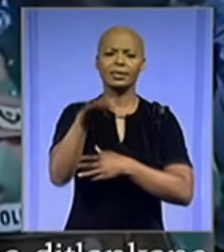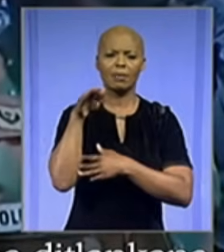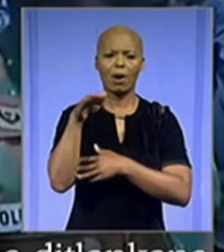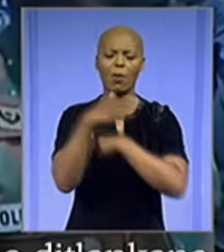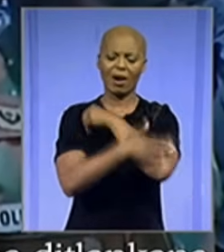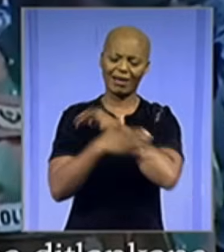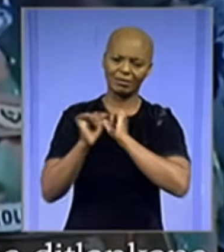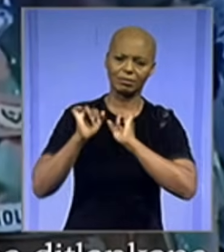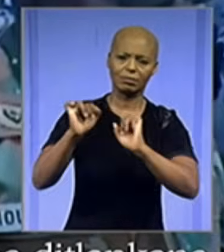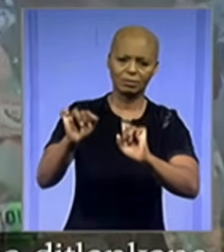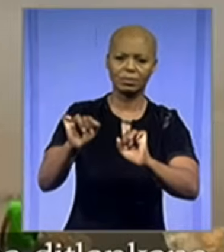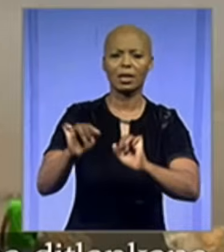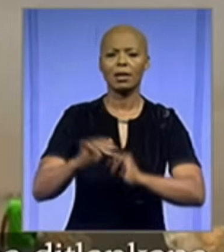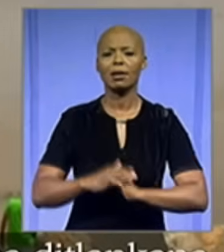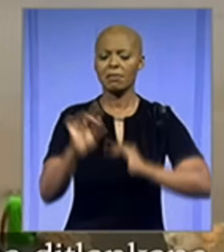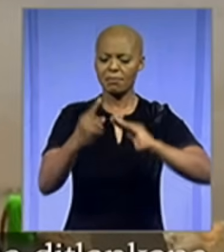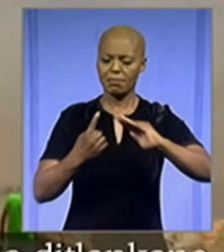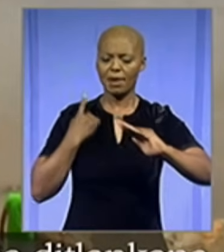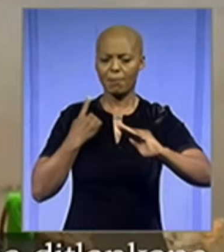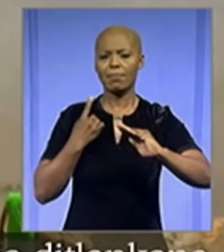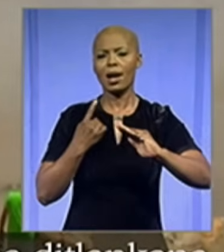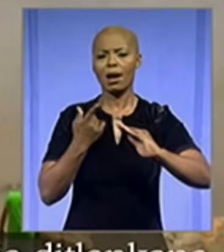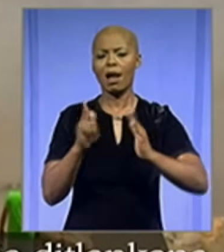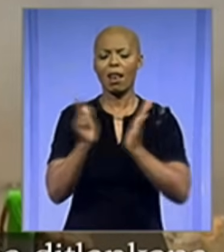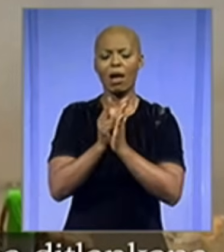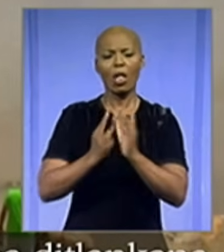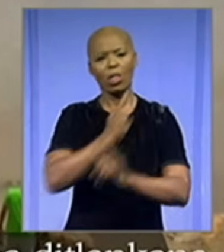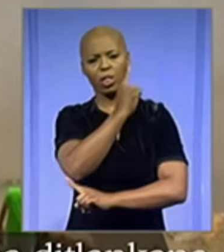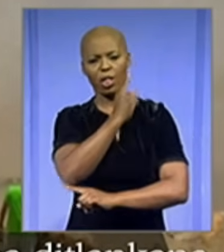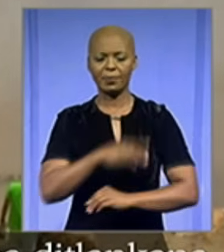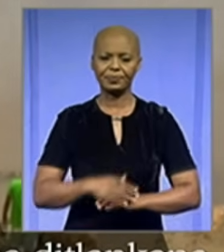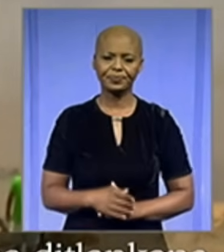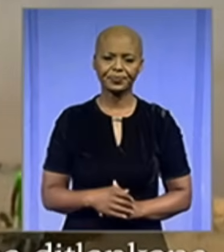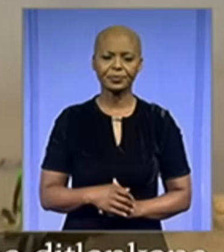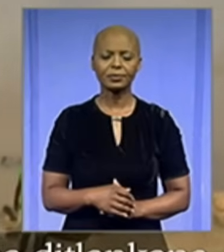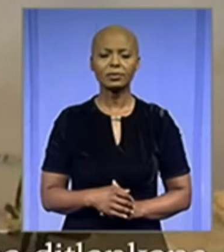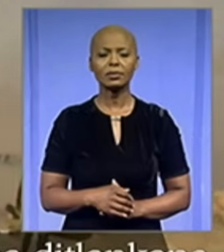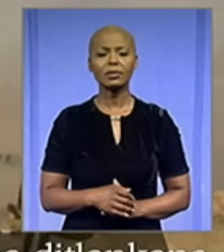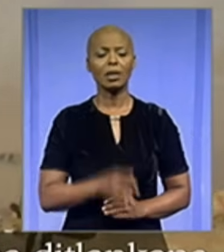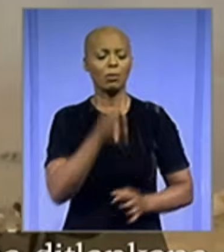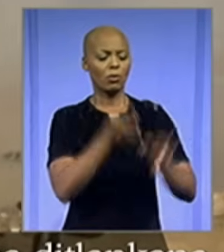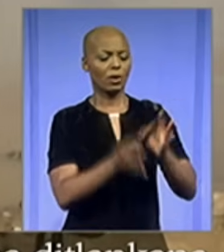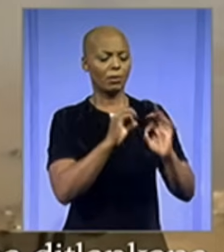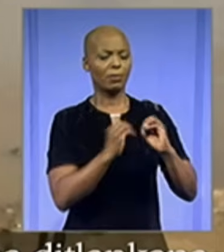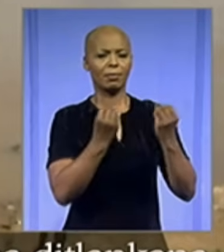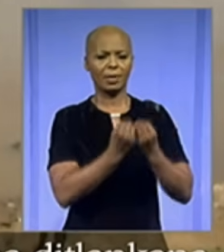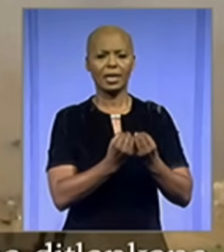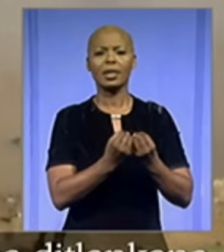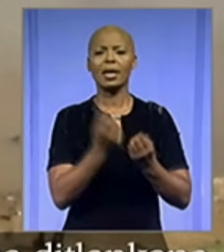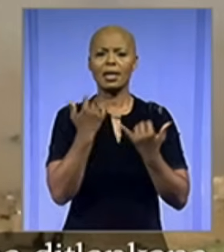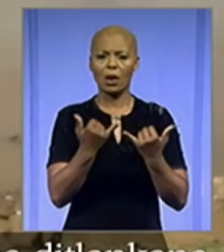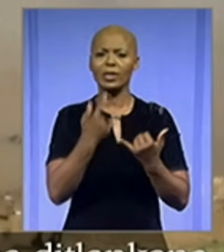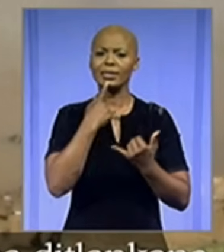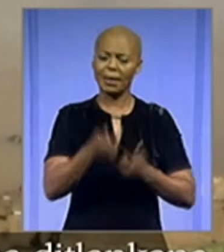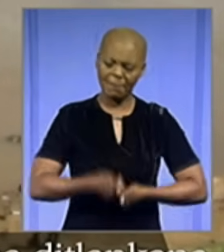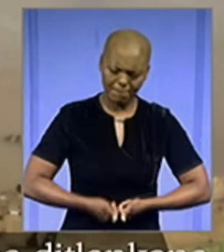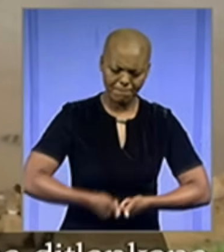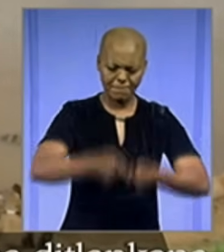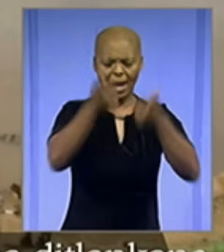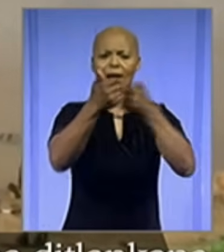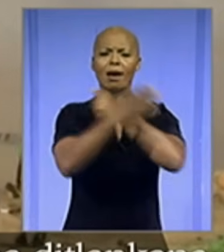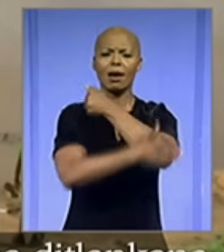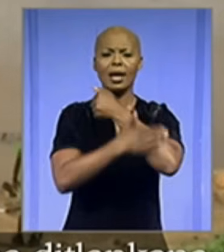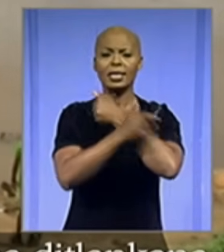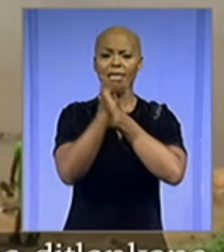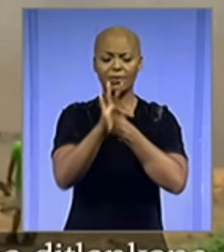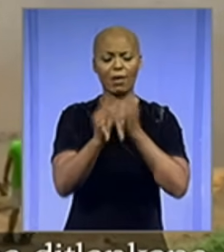who tried to enter the country illegally. Lekoko la re molaetsa wa ntwa kgatlhanong le bafaladi ba tshelang molelwane ntle le molao o tlile go nna nngwe